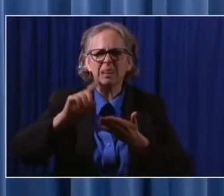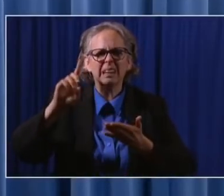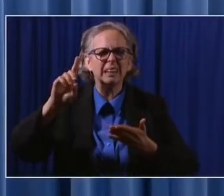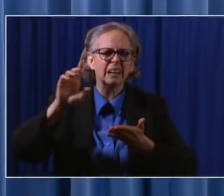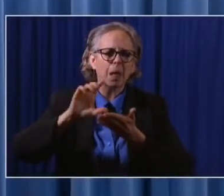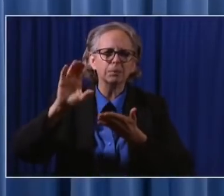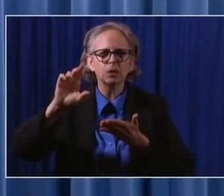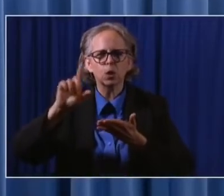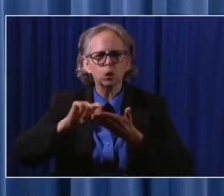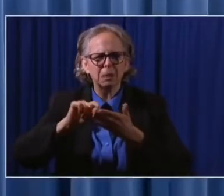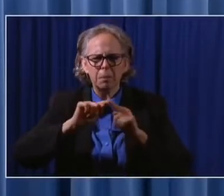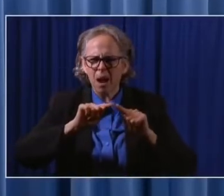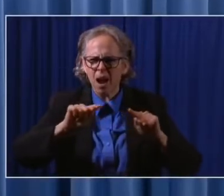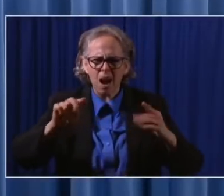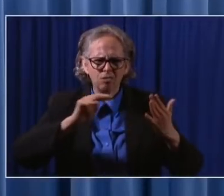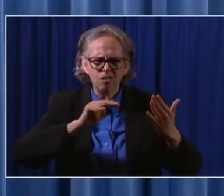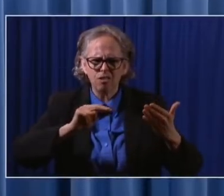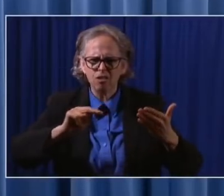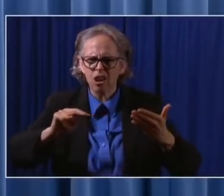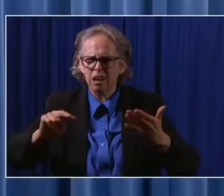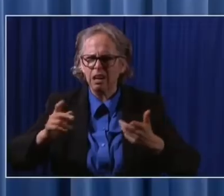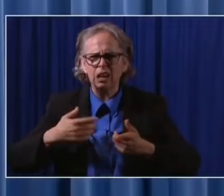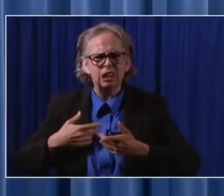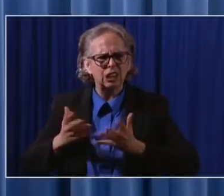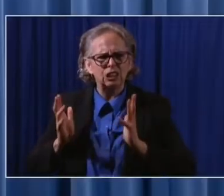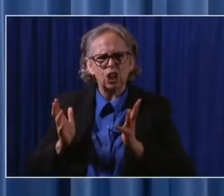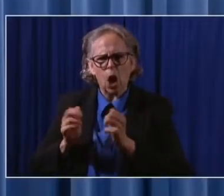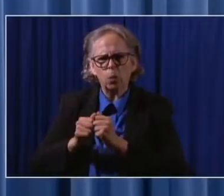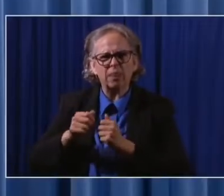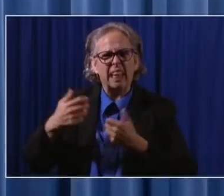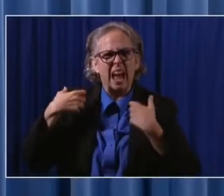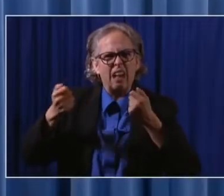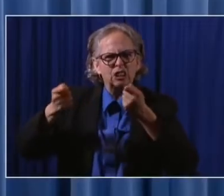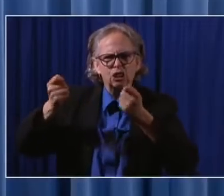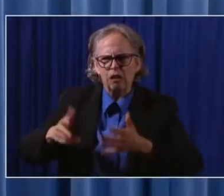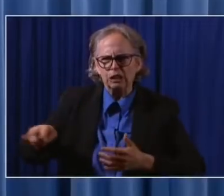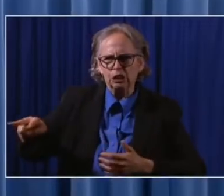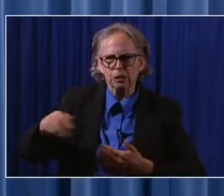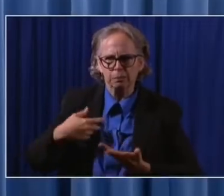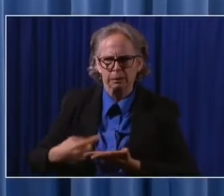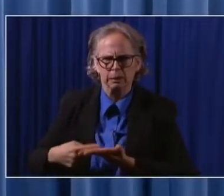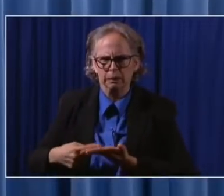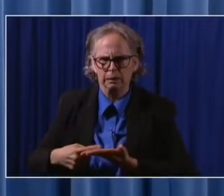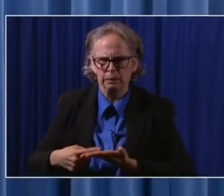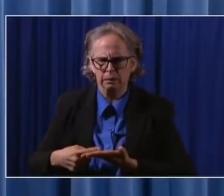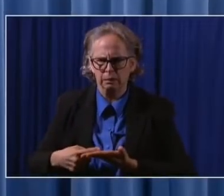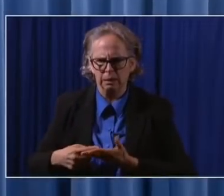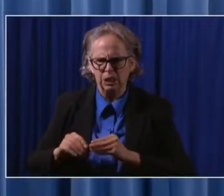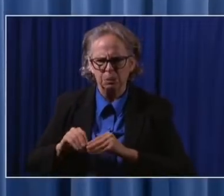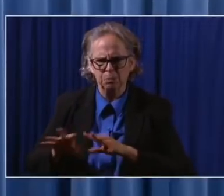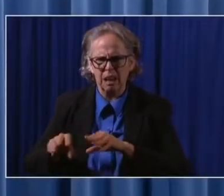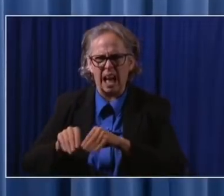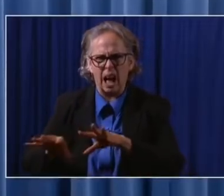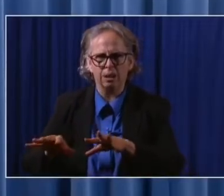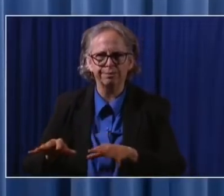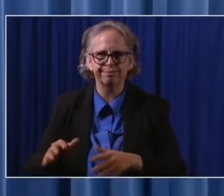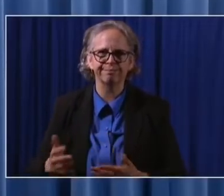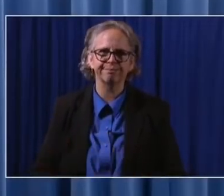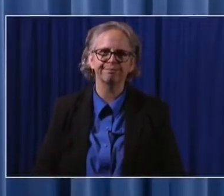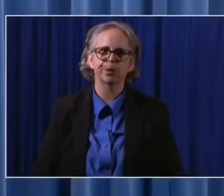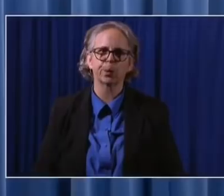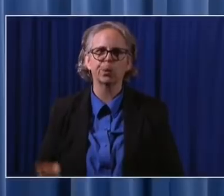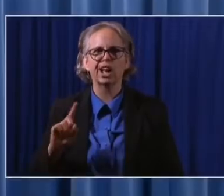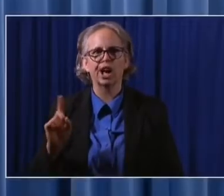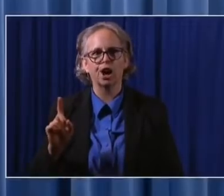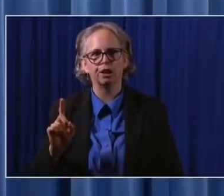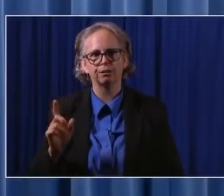from talking to our health directors, these occur. And it should not be a surprise. Whenever we just bring people